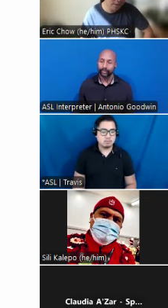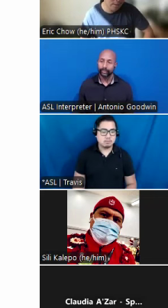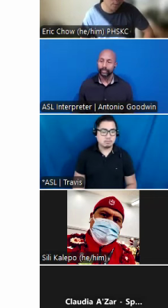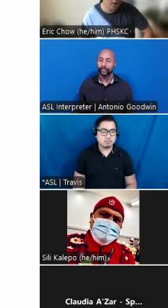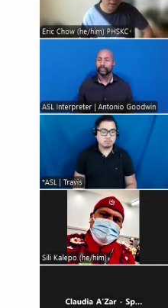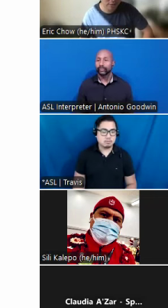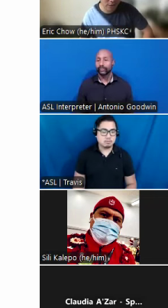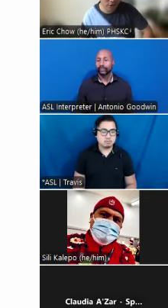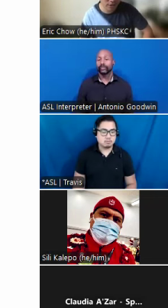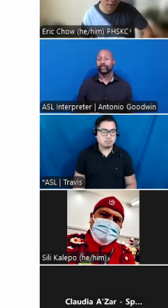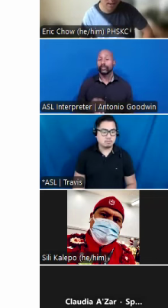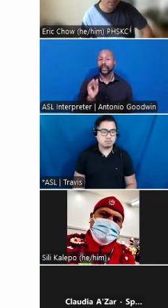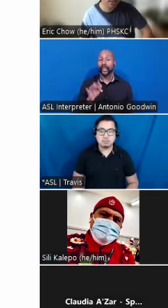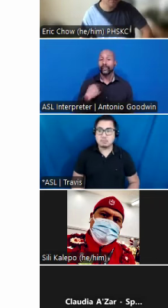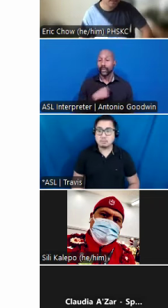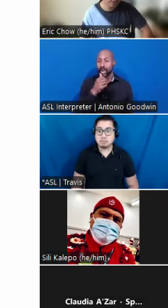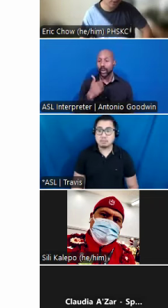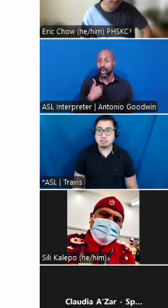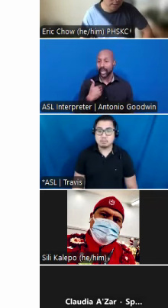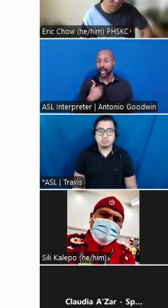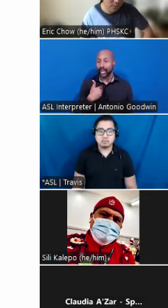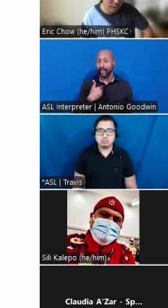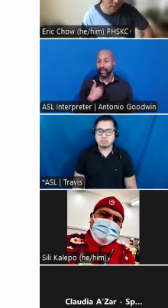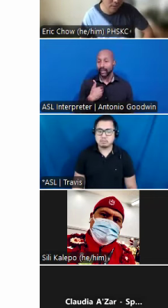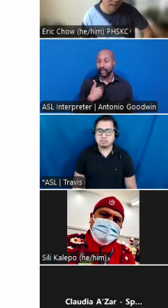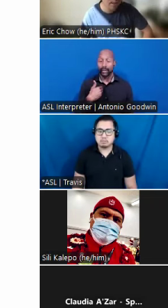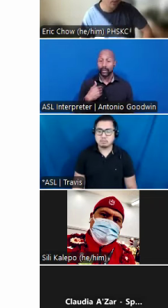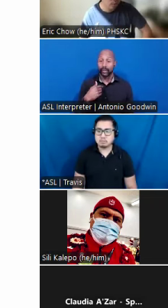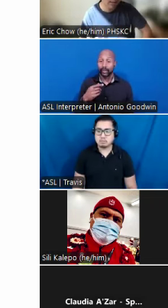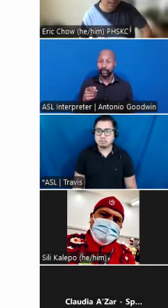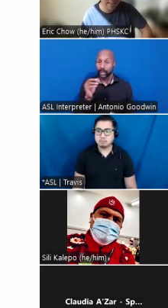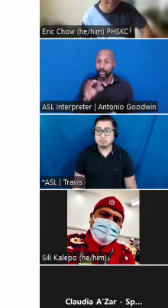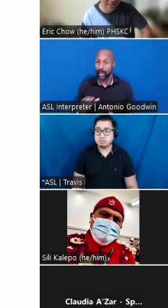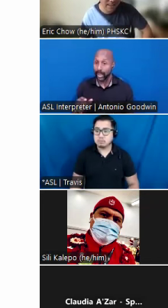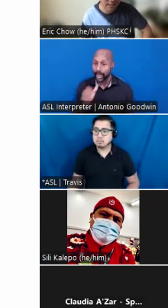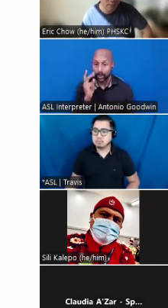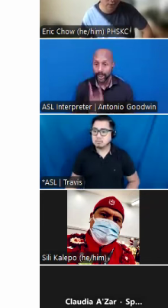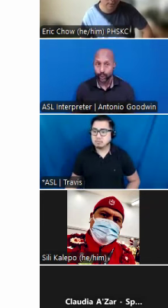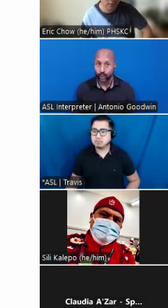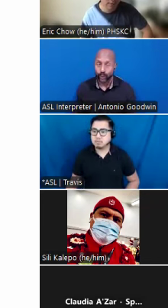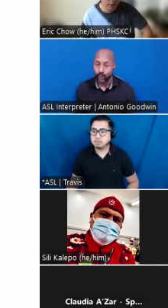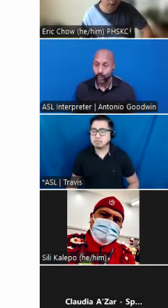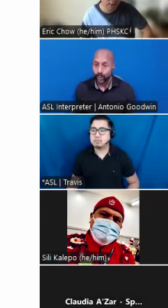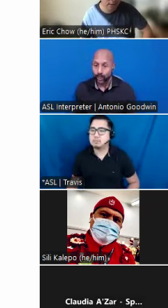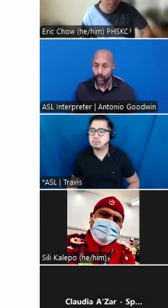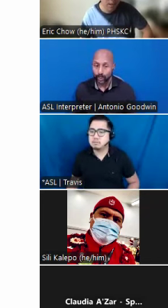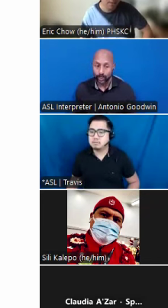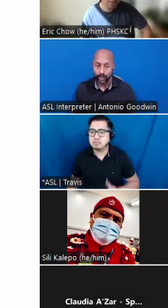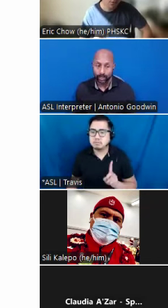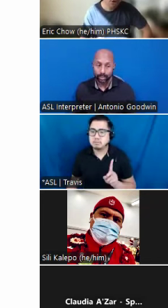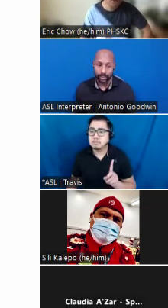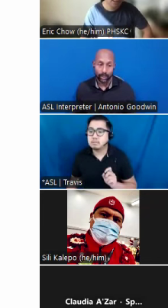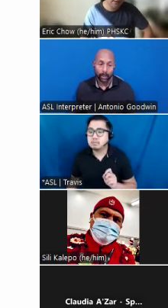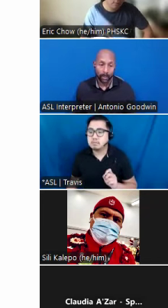immune system, we got an infection, many of us would get seriously ill and would likely die as a result of those infections.